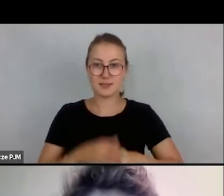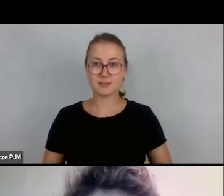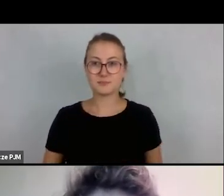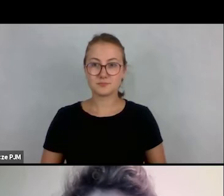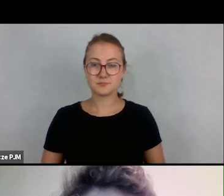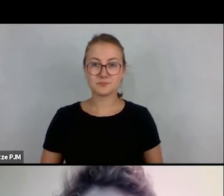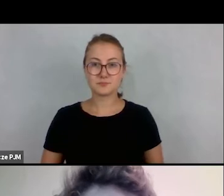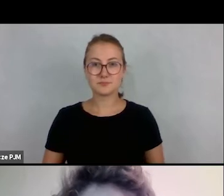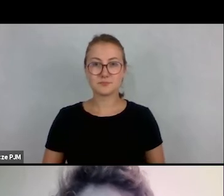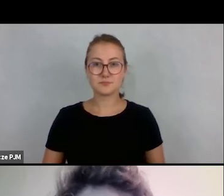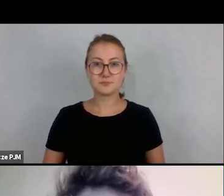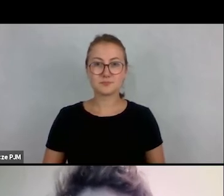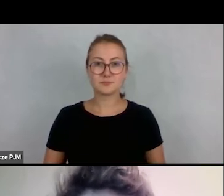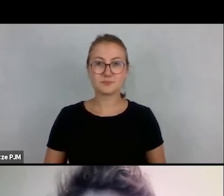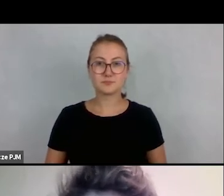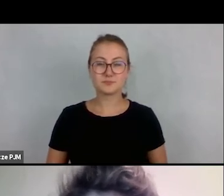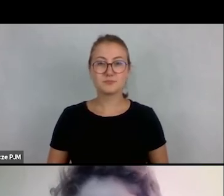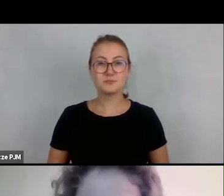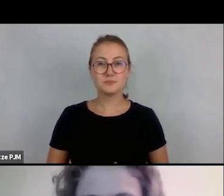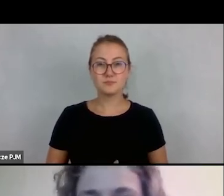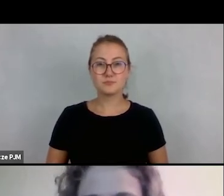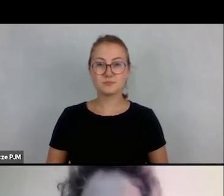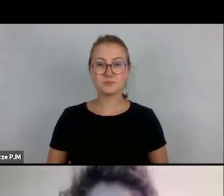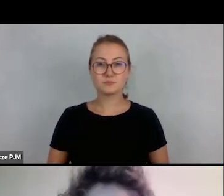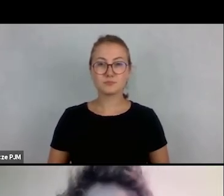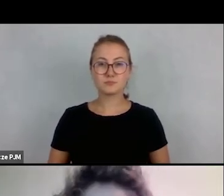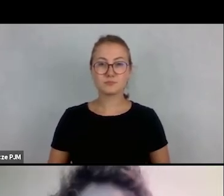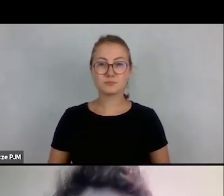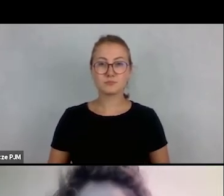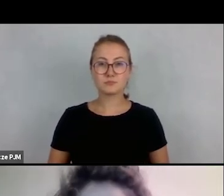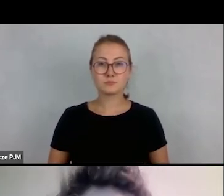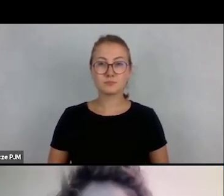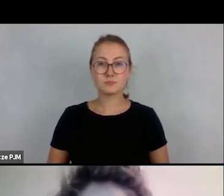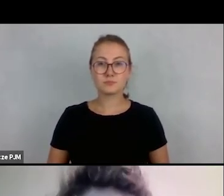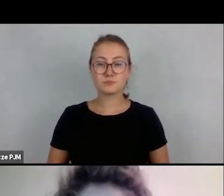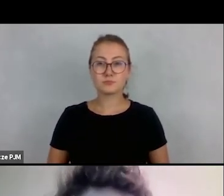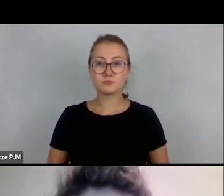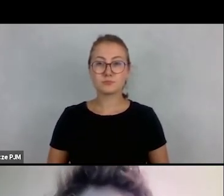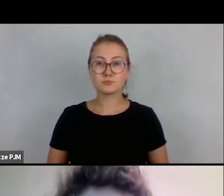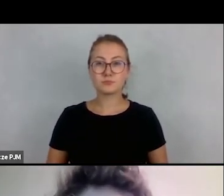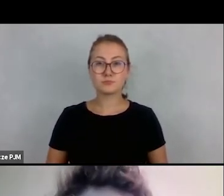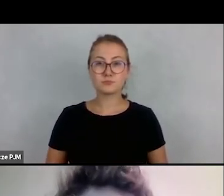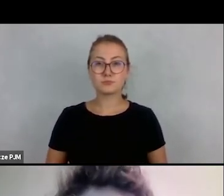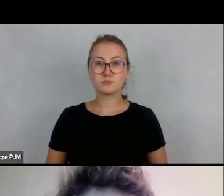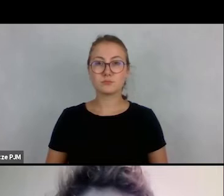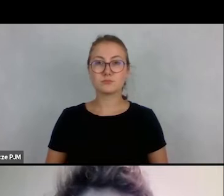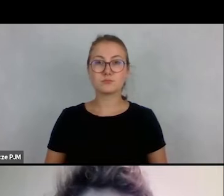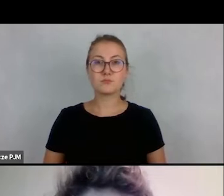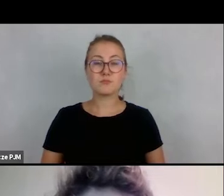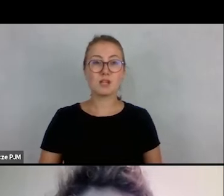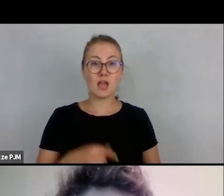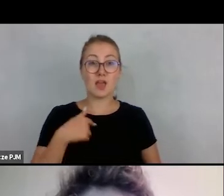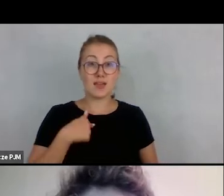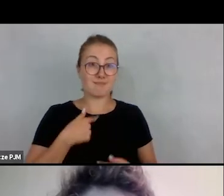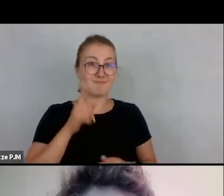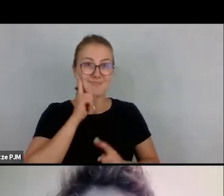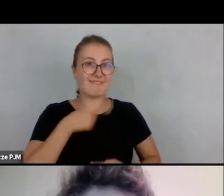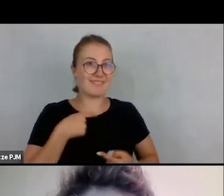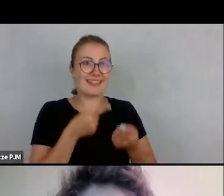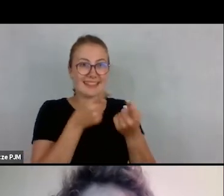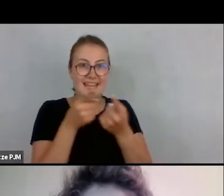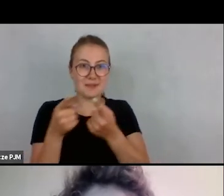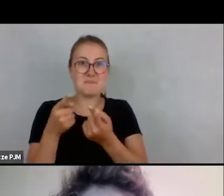encourage people to drop questions in the text here. Obviously, I'm not following the Facebook stream,